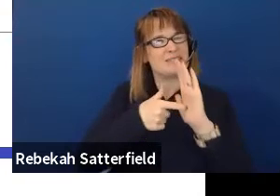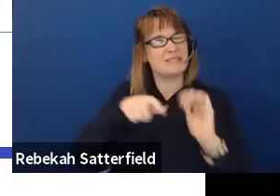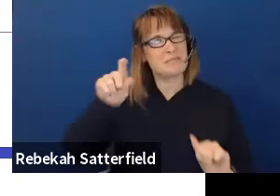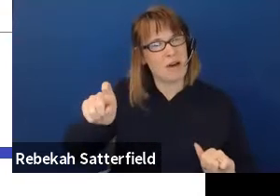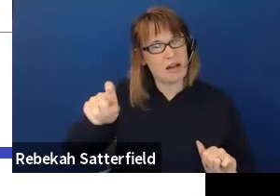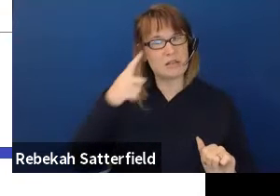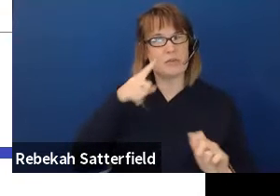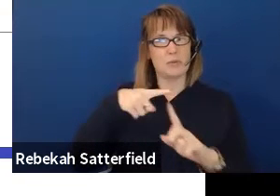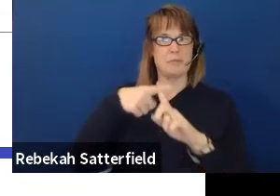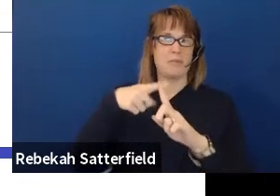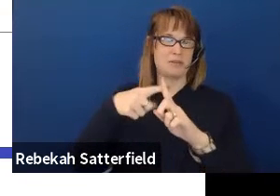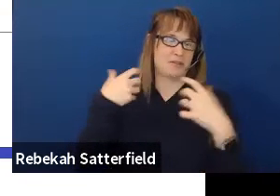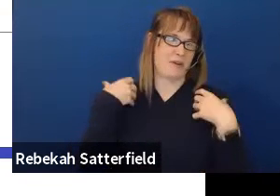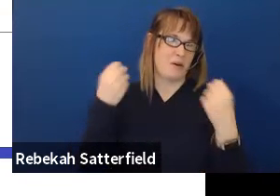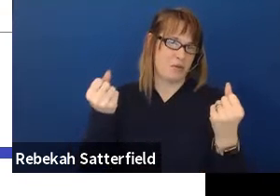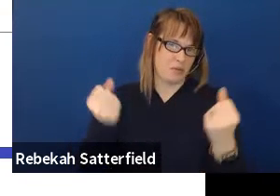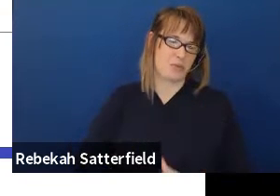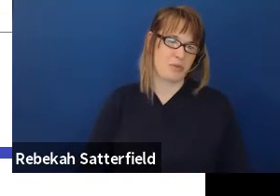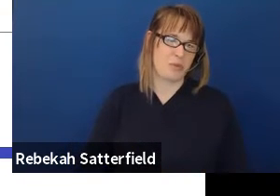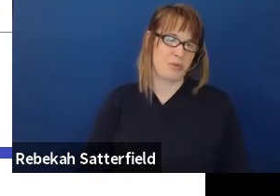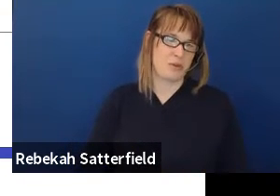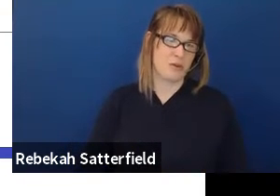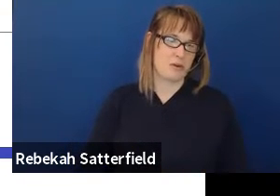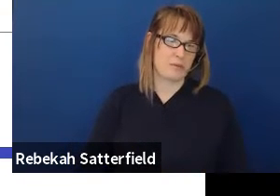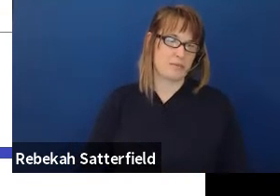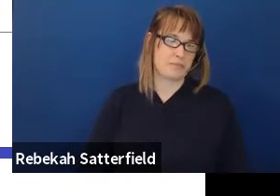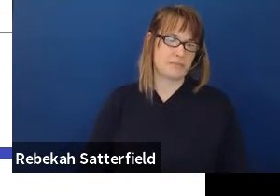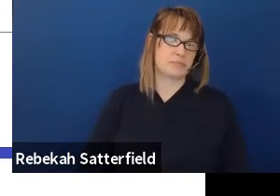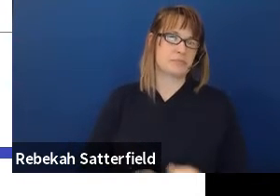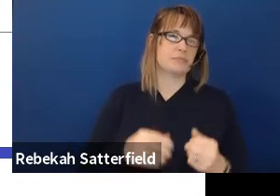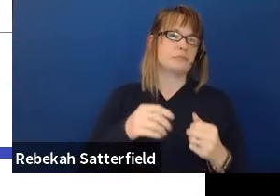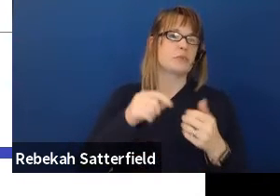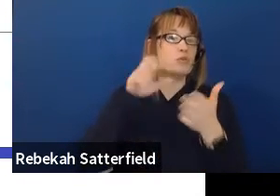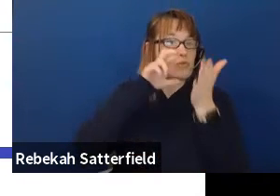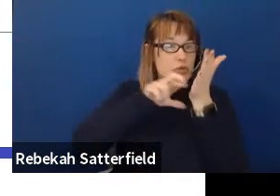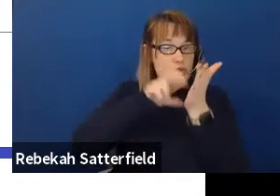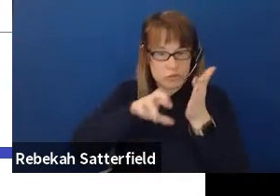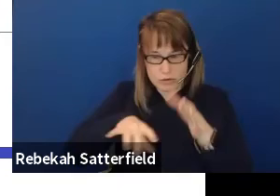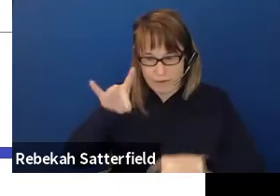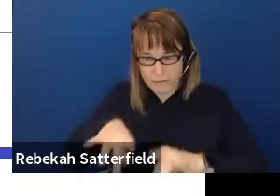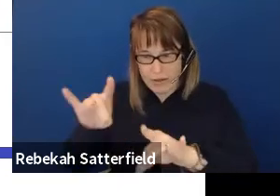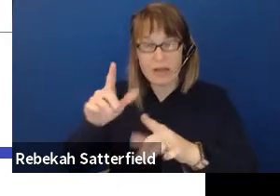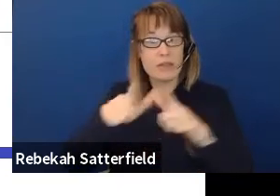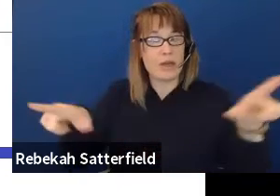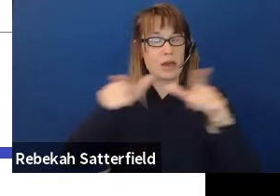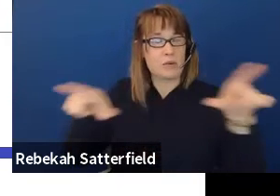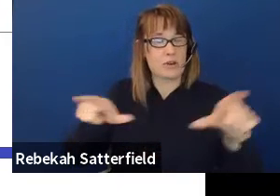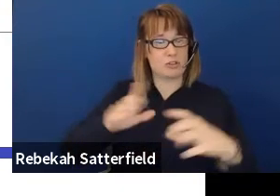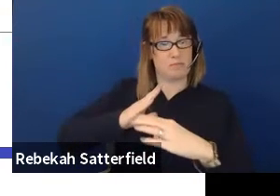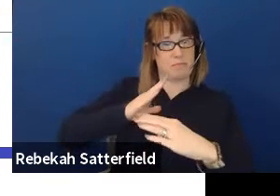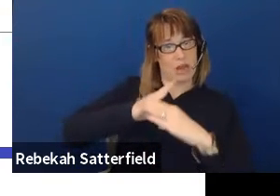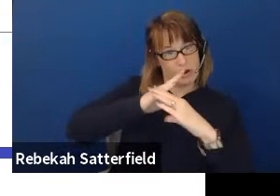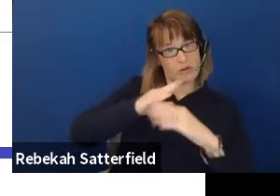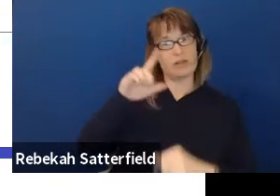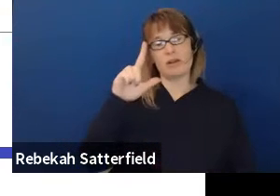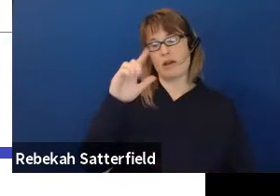to positive health outcomes. In addition, research demonstrates that due to language barriers, LEP